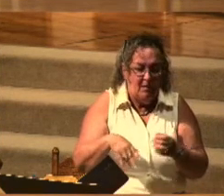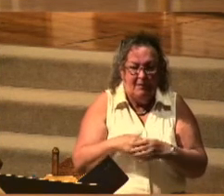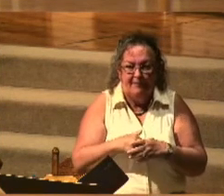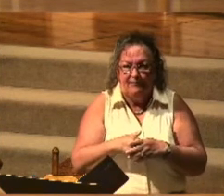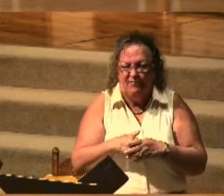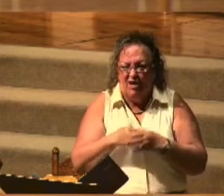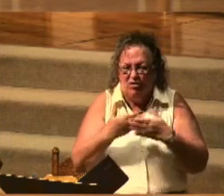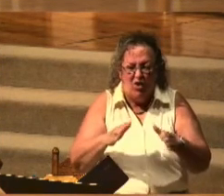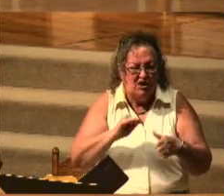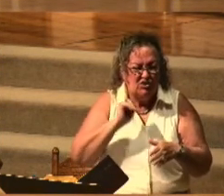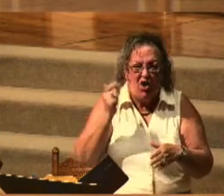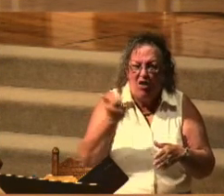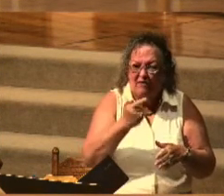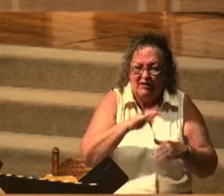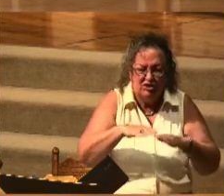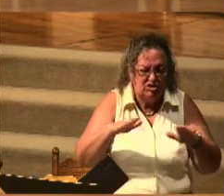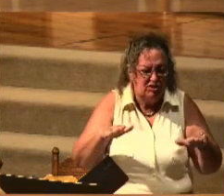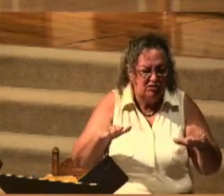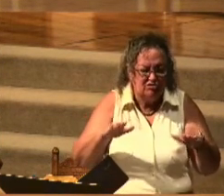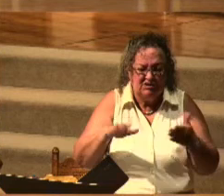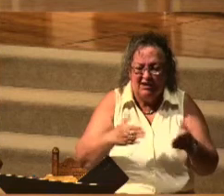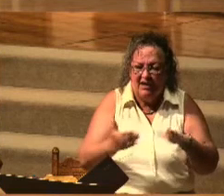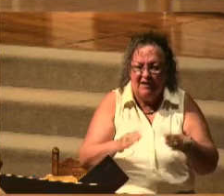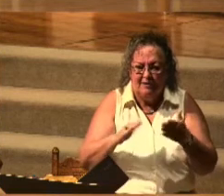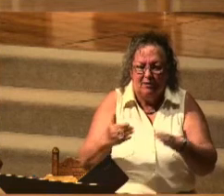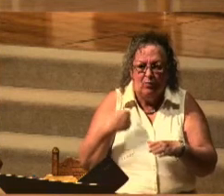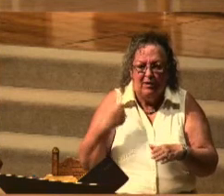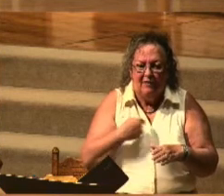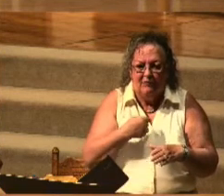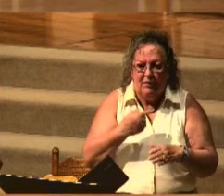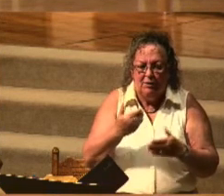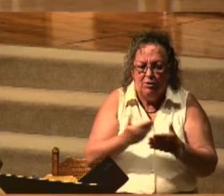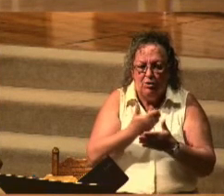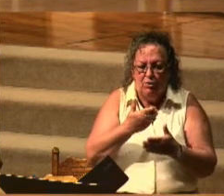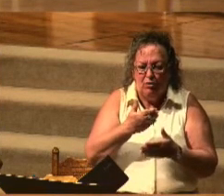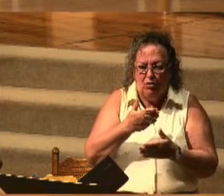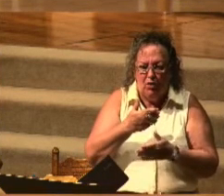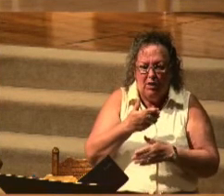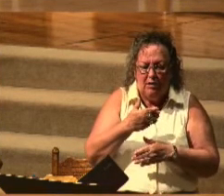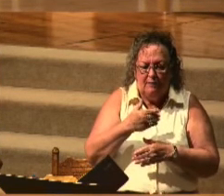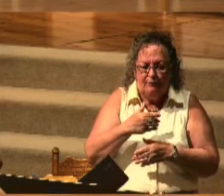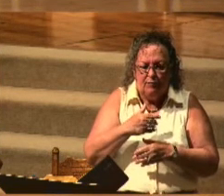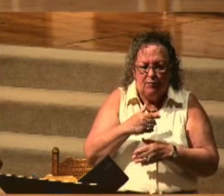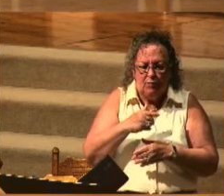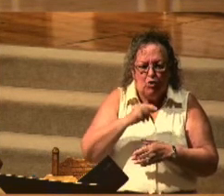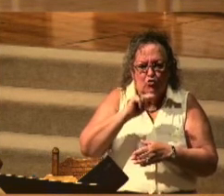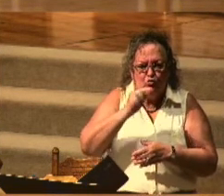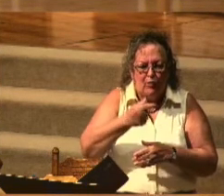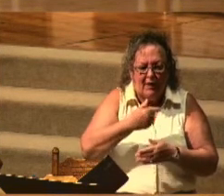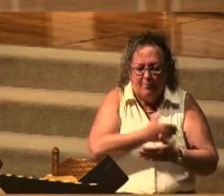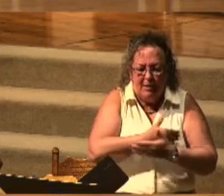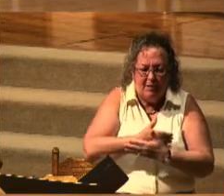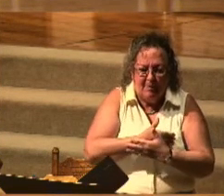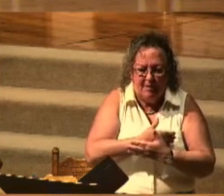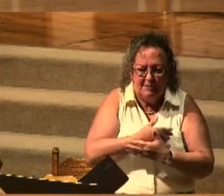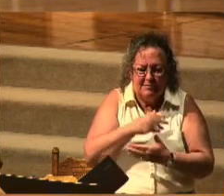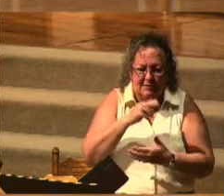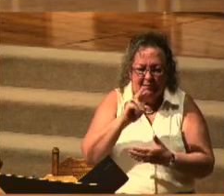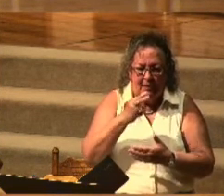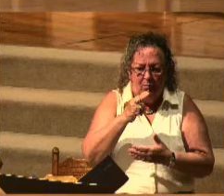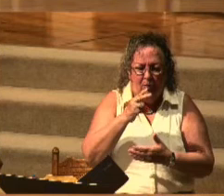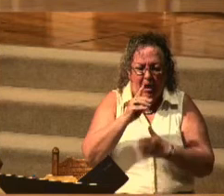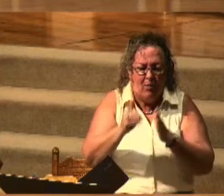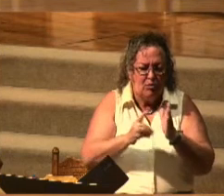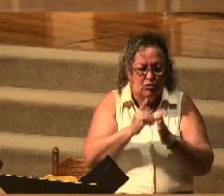lost all his children. We had a little grandbaby, Matthew Lyle, who was only a few hours old and died.